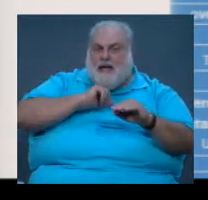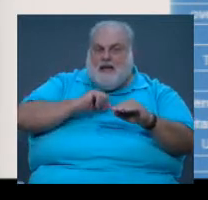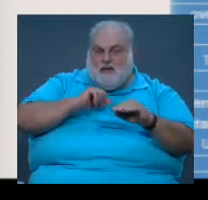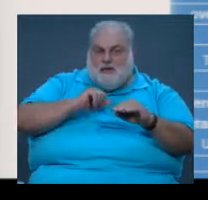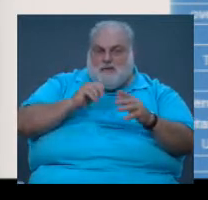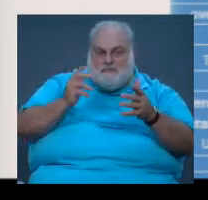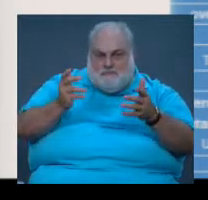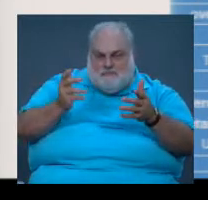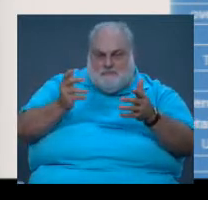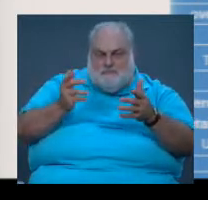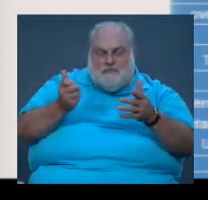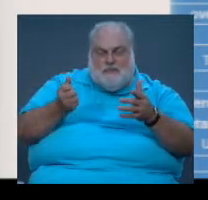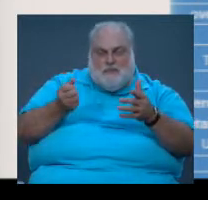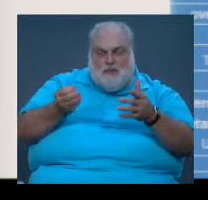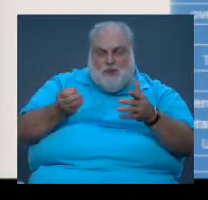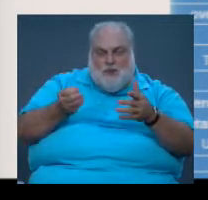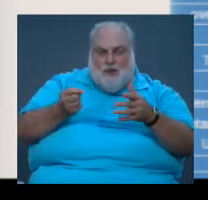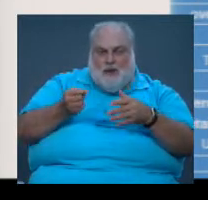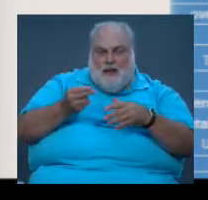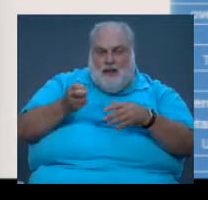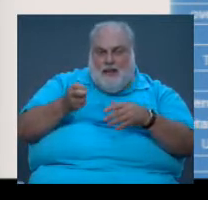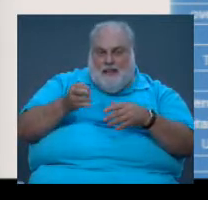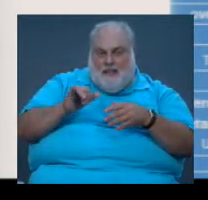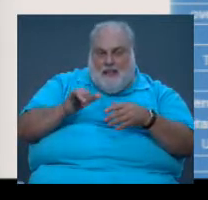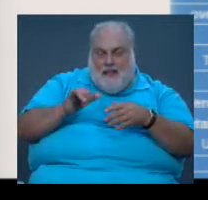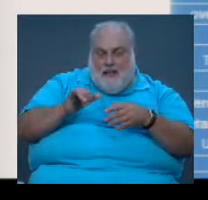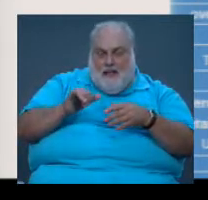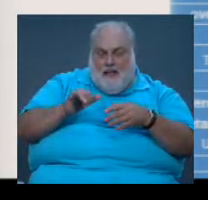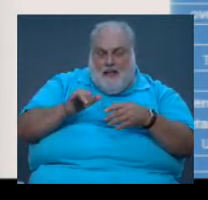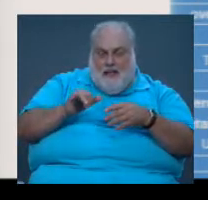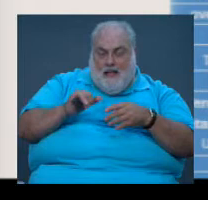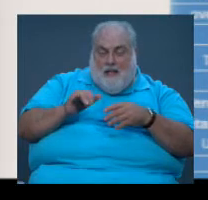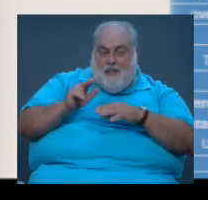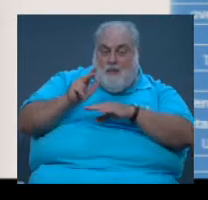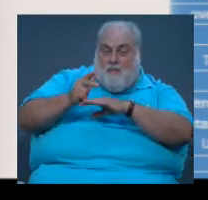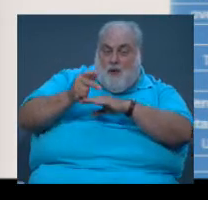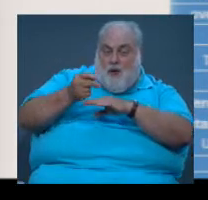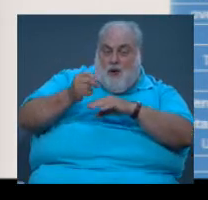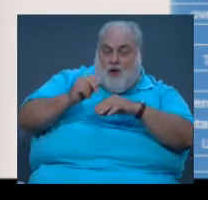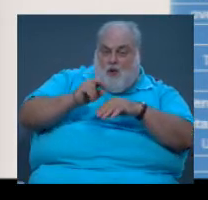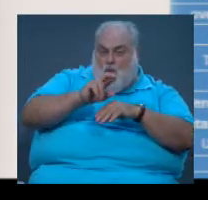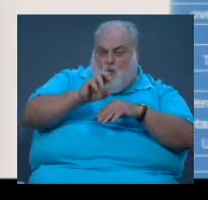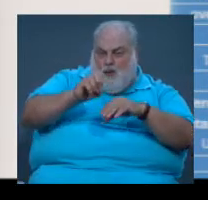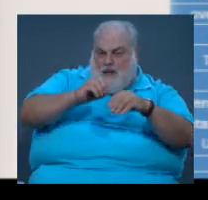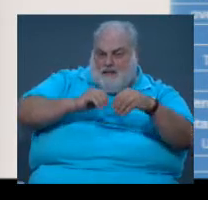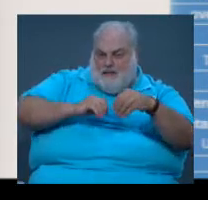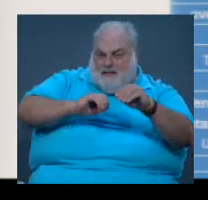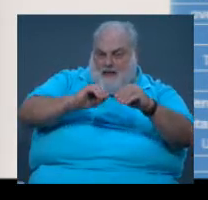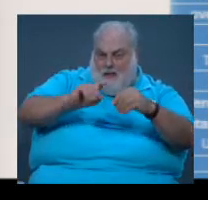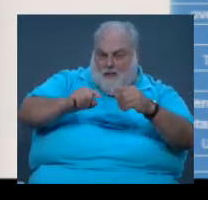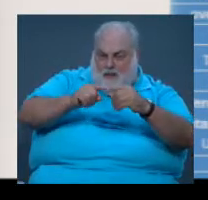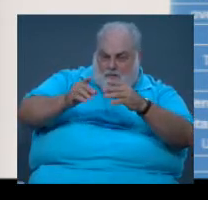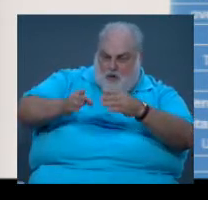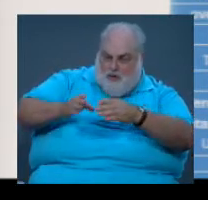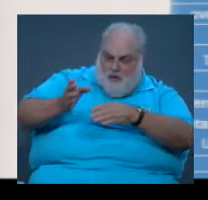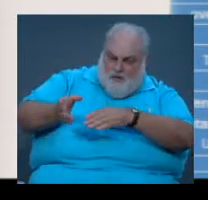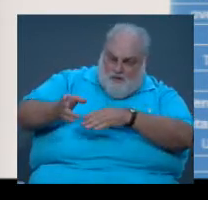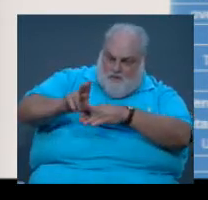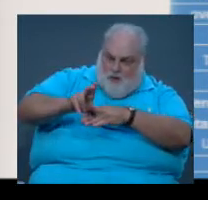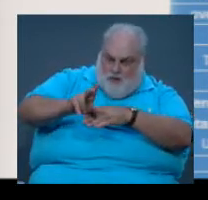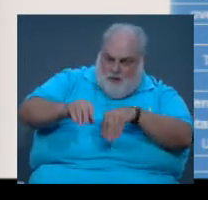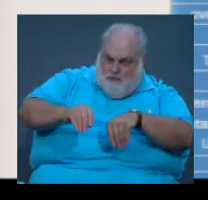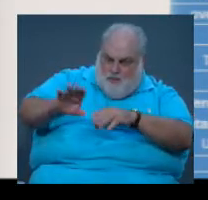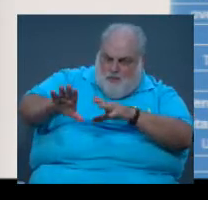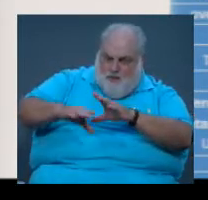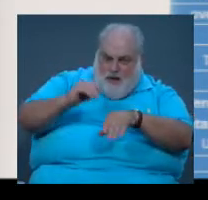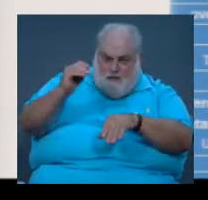conditions. And so then the mobile home park owners then resell them when the people are evicted out of them.